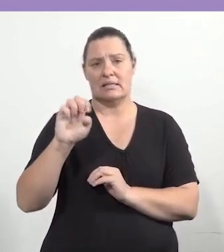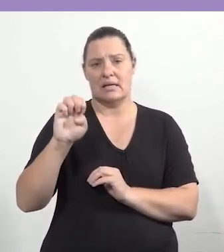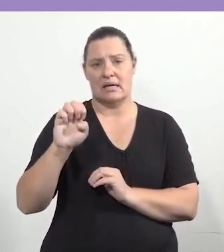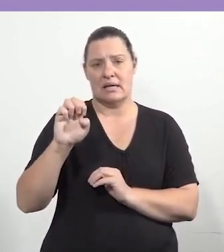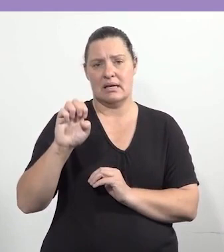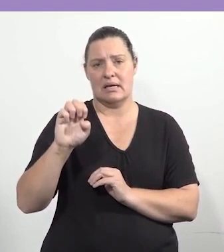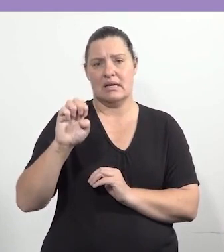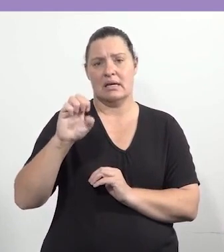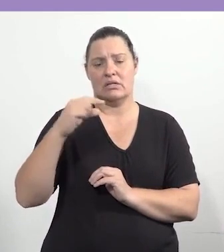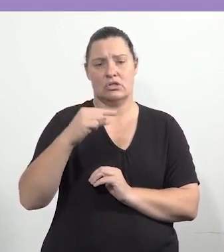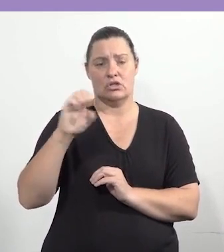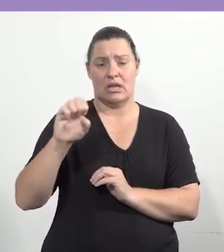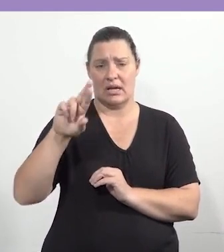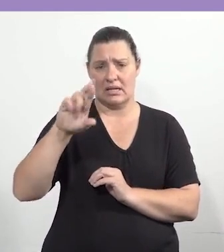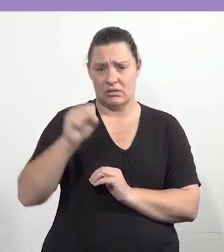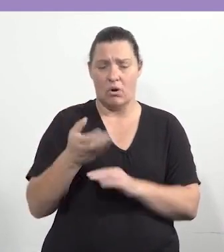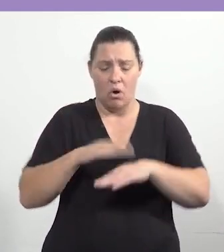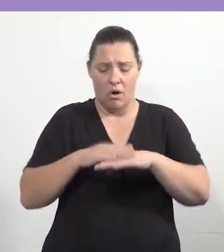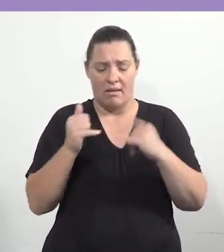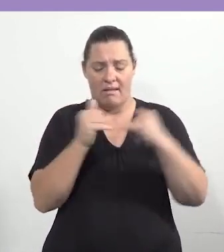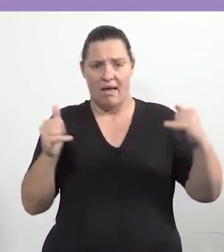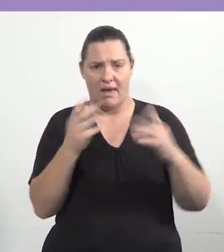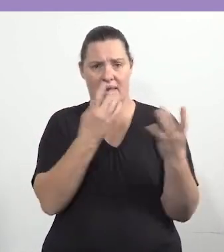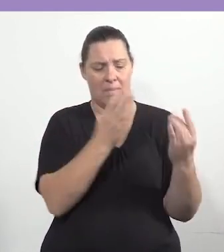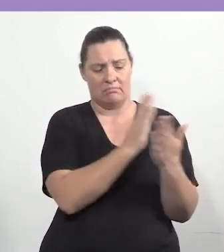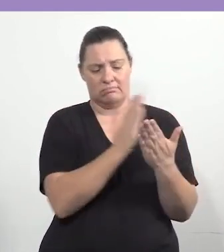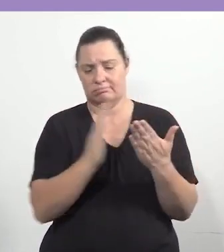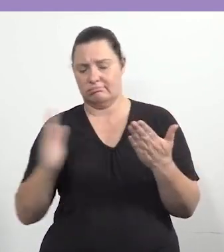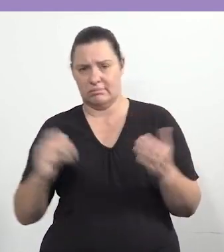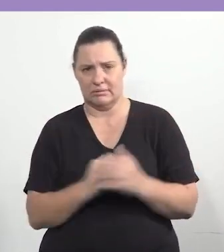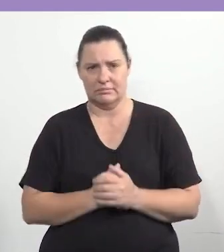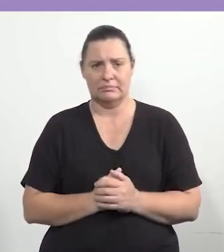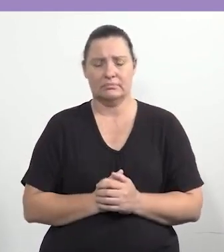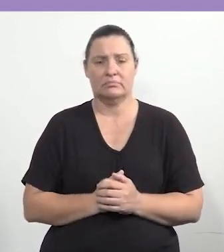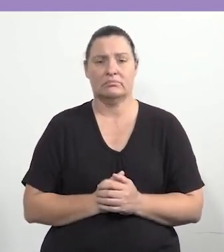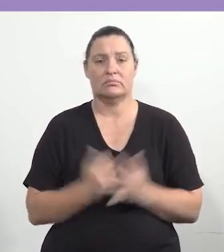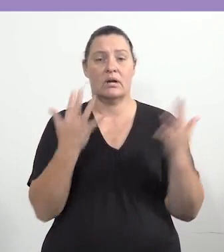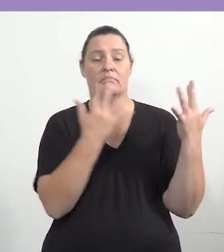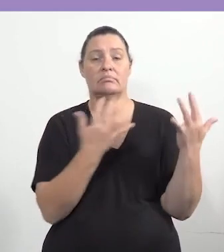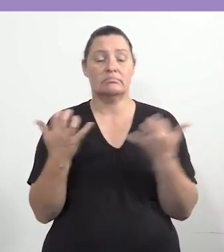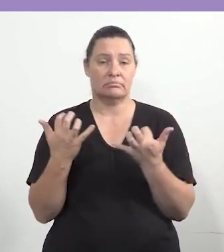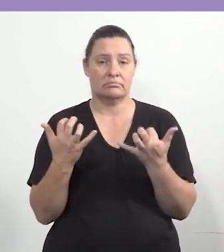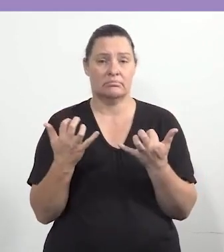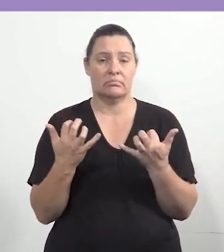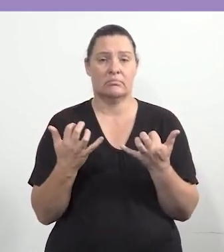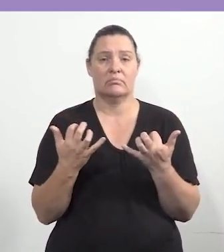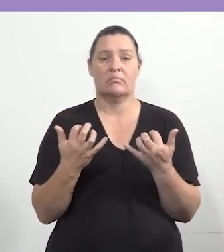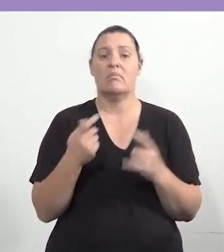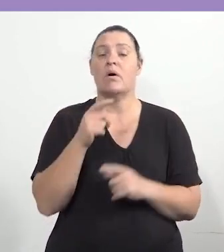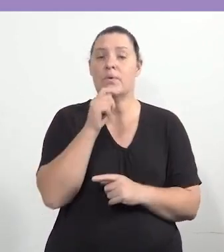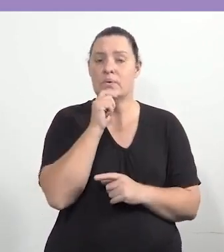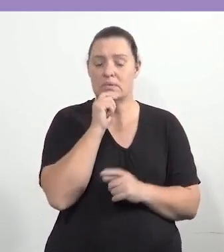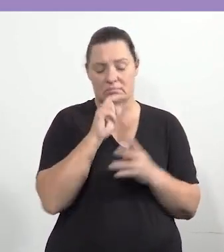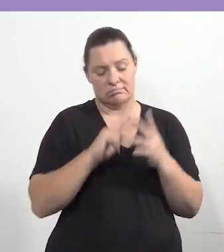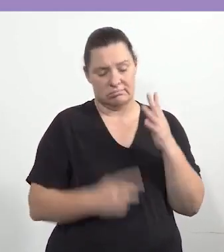line. Let's start with a few pre-knowledge practice questions. So calculations